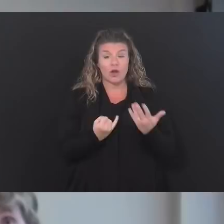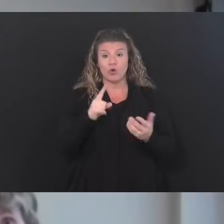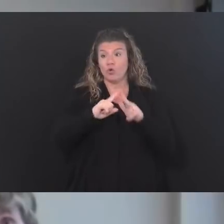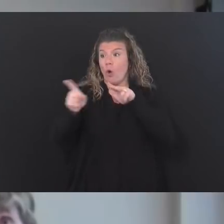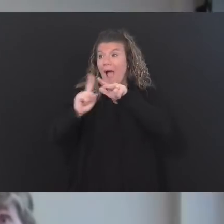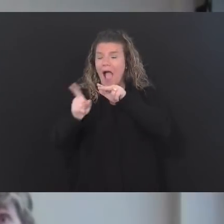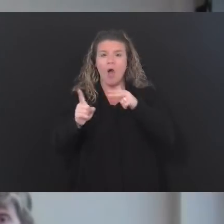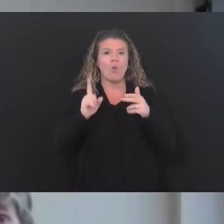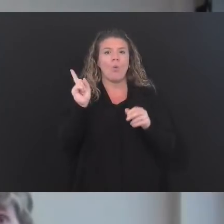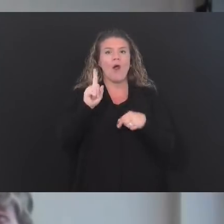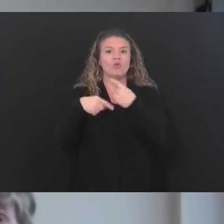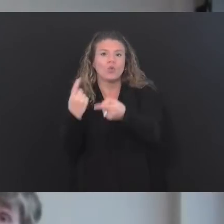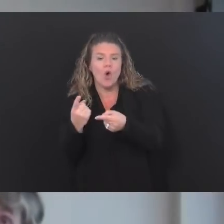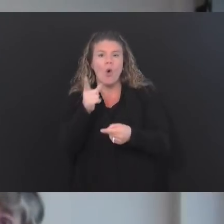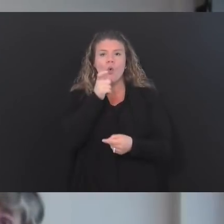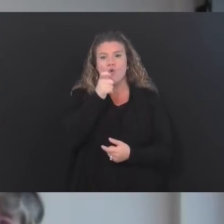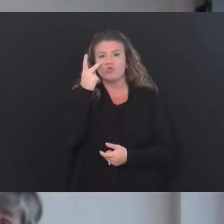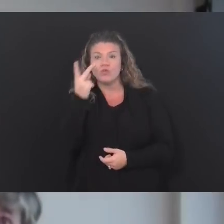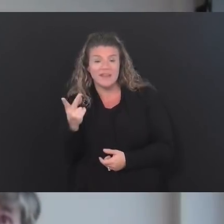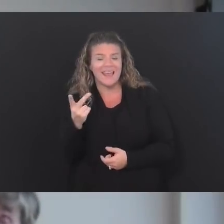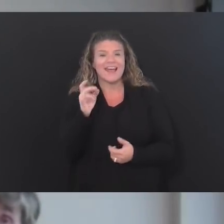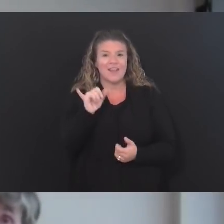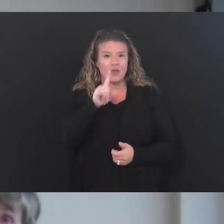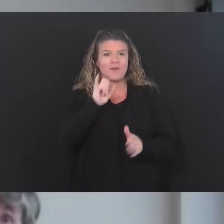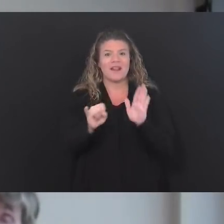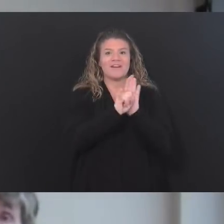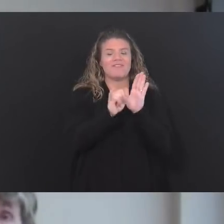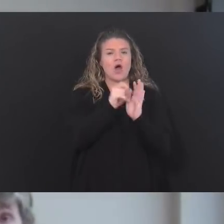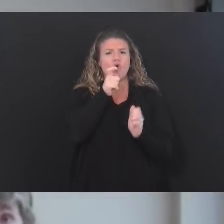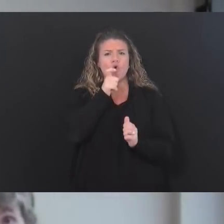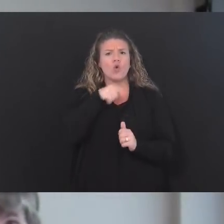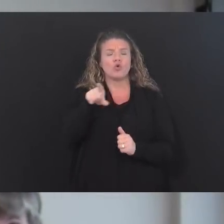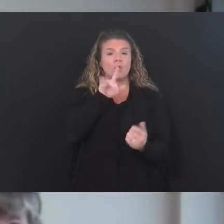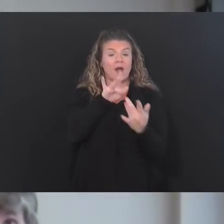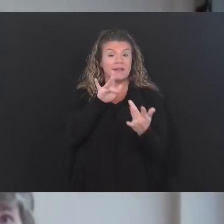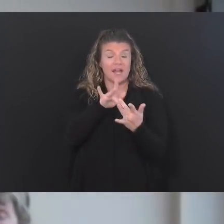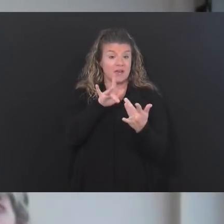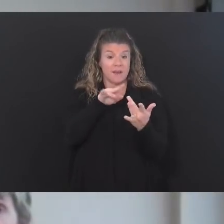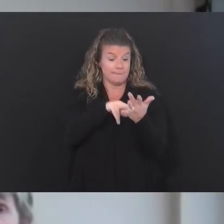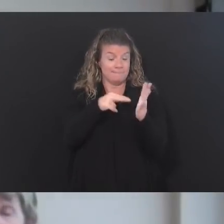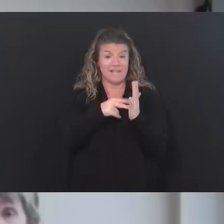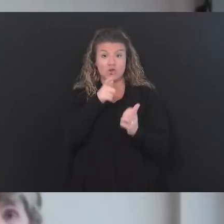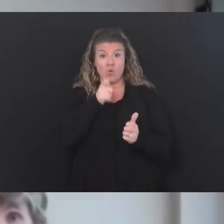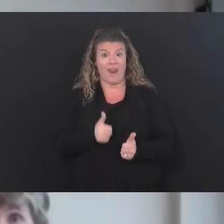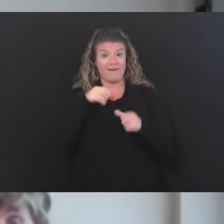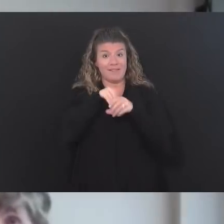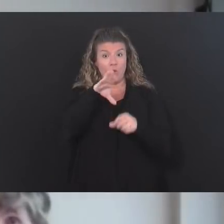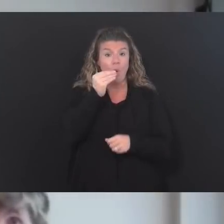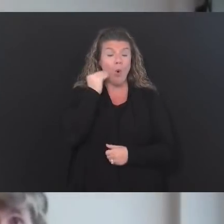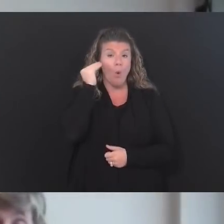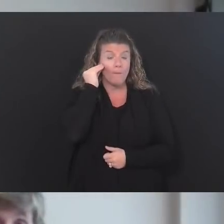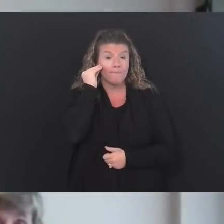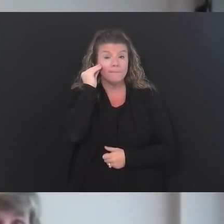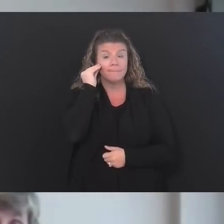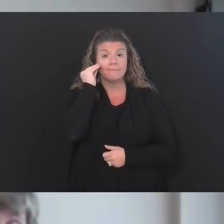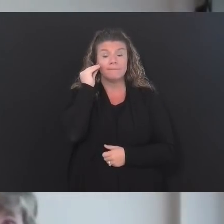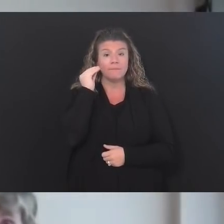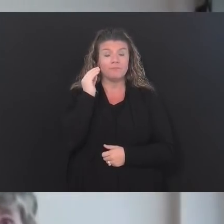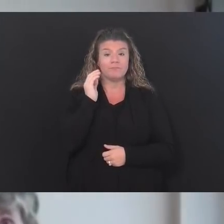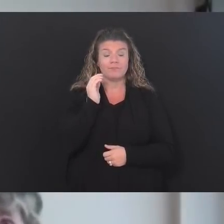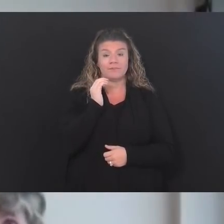they identify the individuals who would be in close contact, and that really means like living in the same household, being